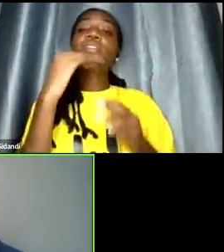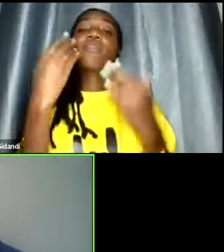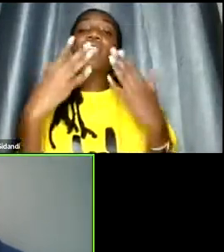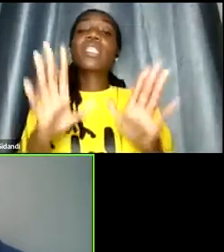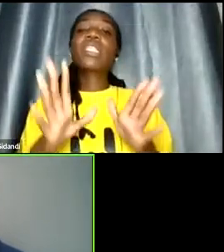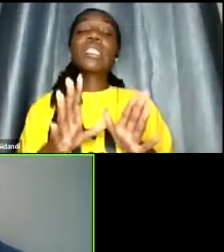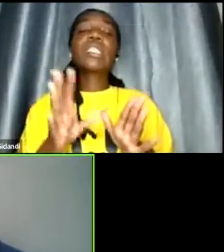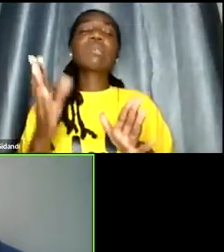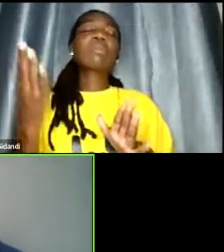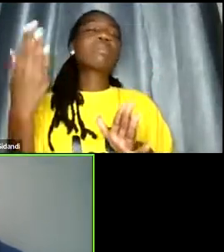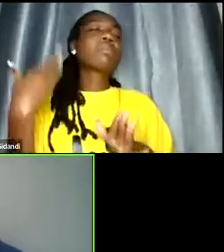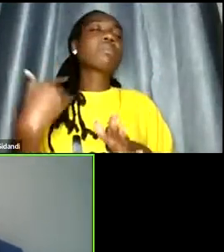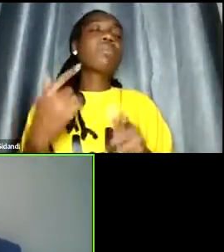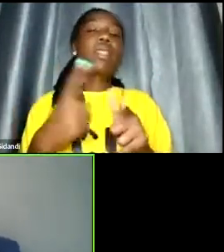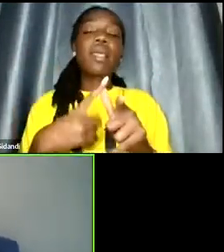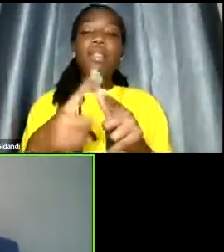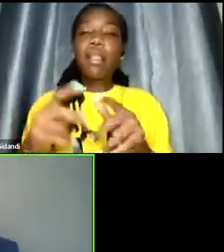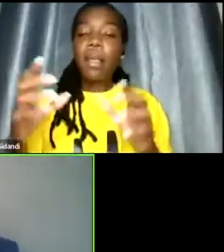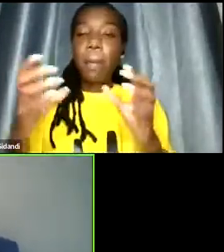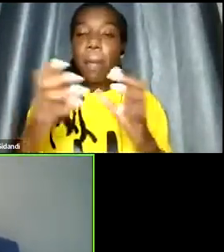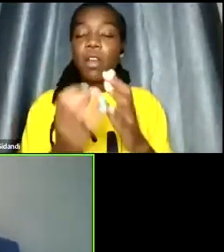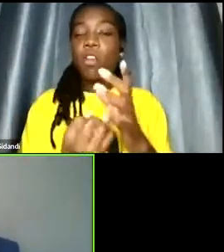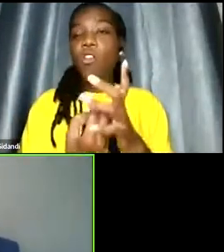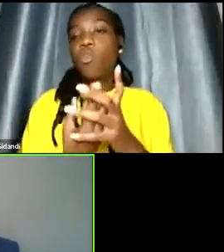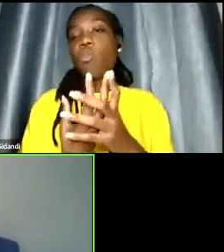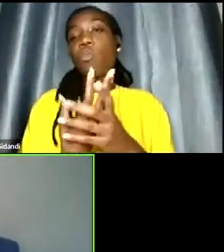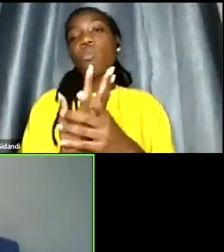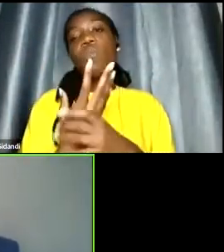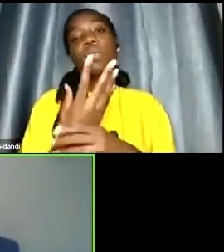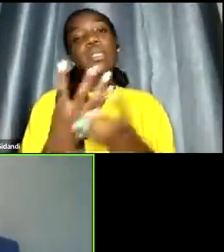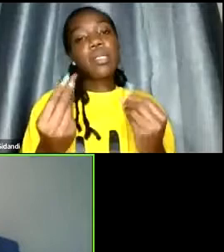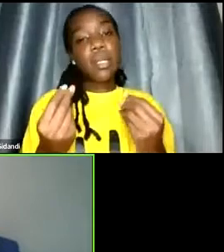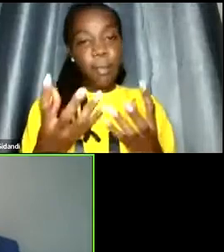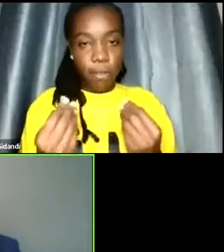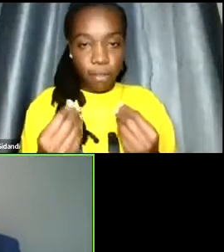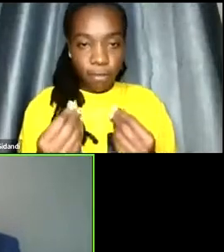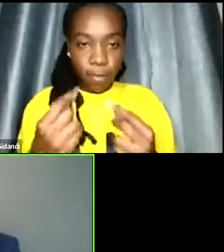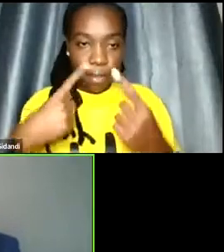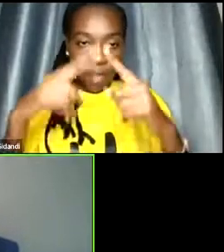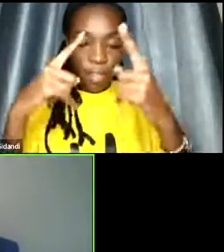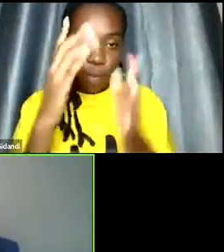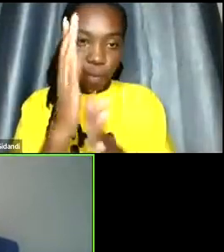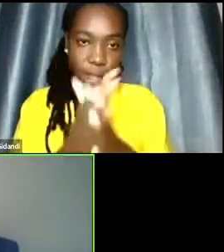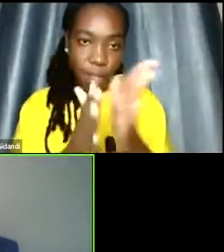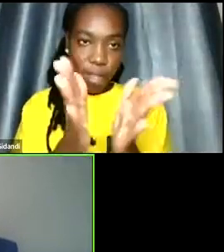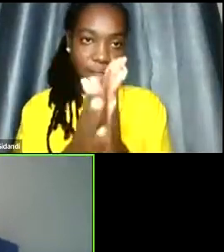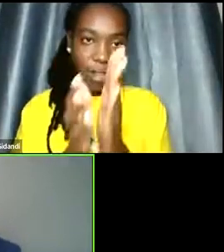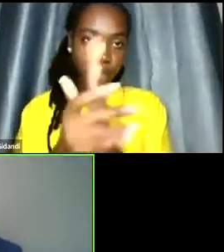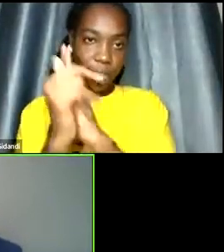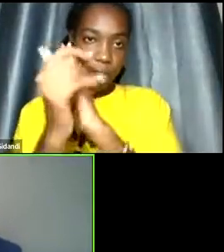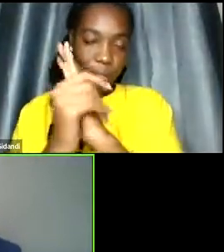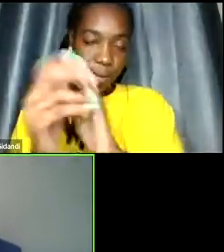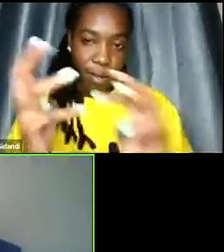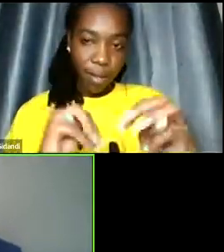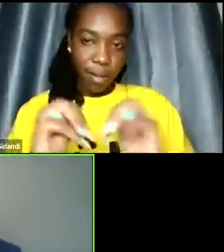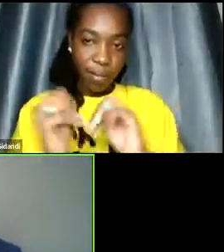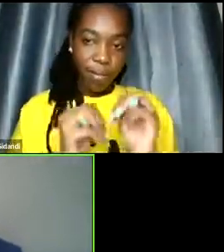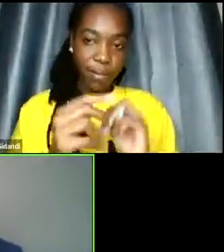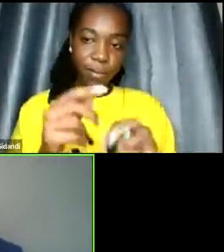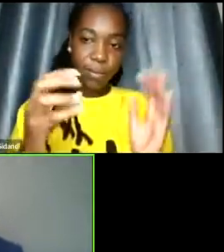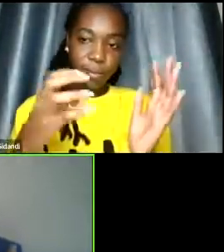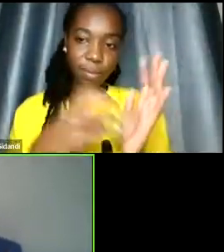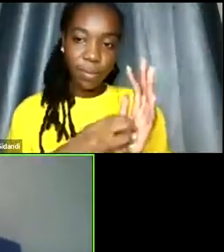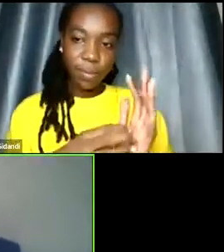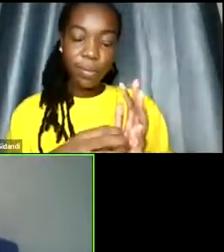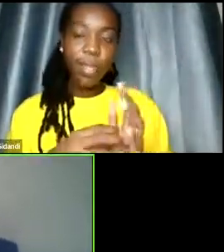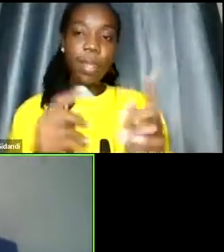growing exponentially? Simple. Succession planning and talent management. He put in place the frameworks